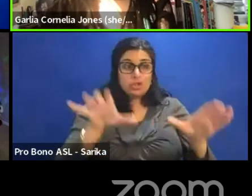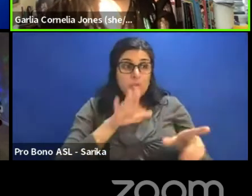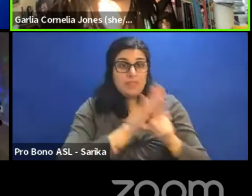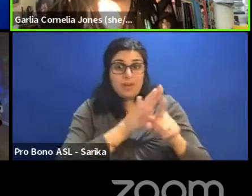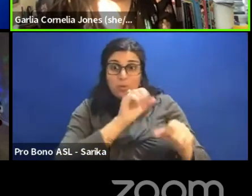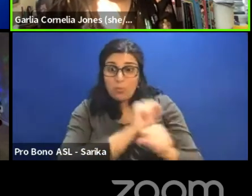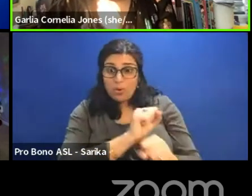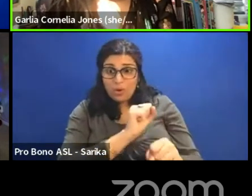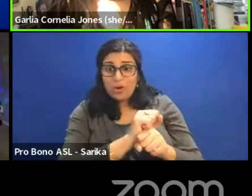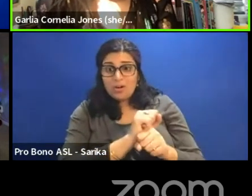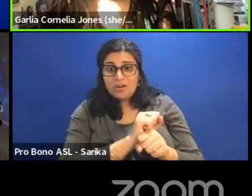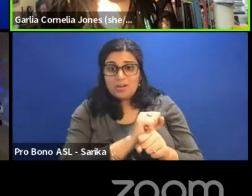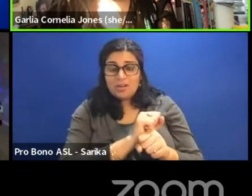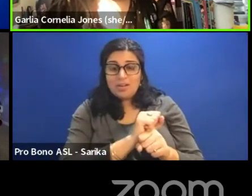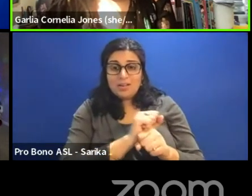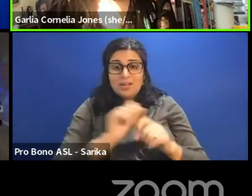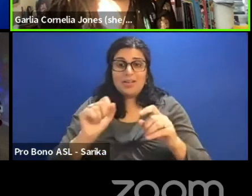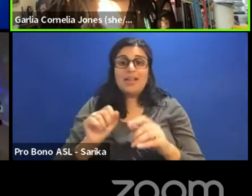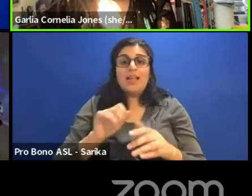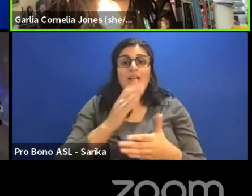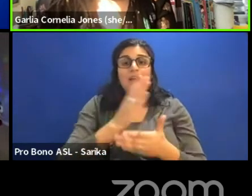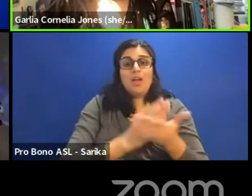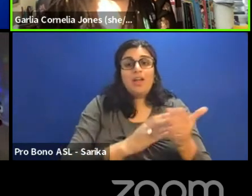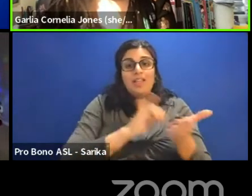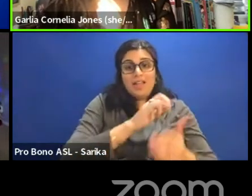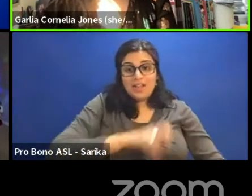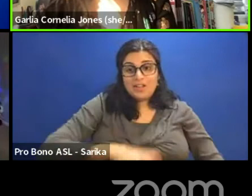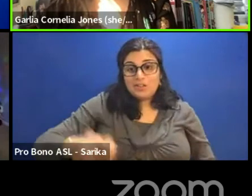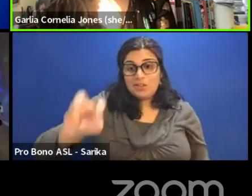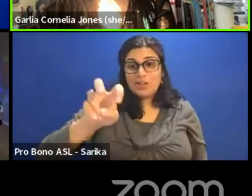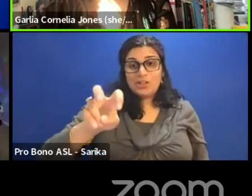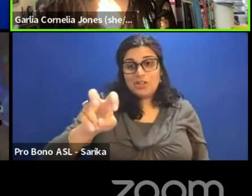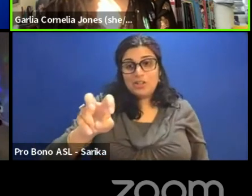do their work and part of that journey with